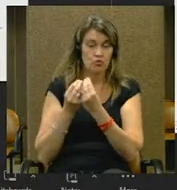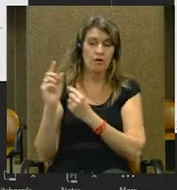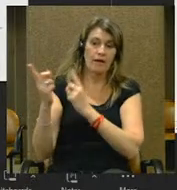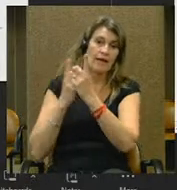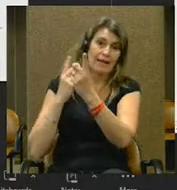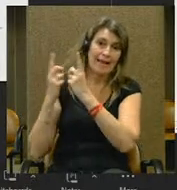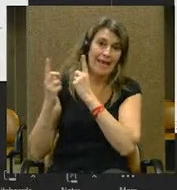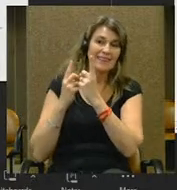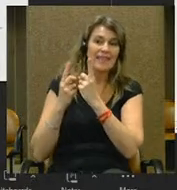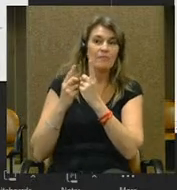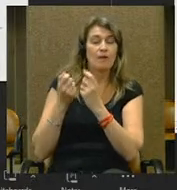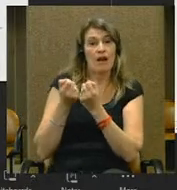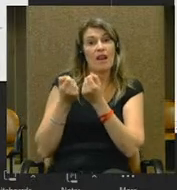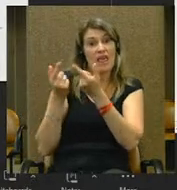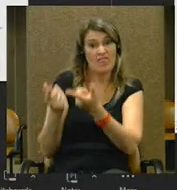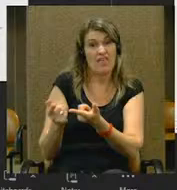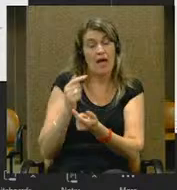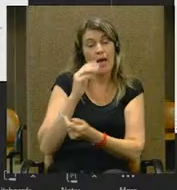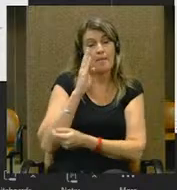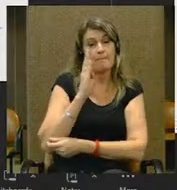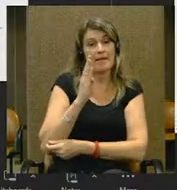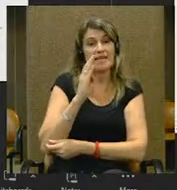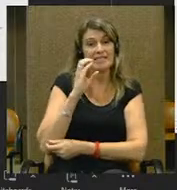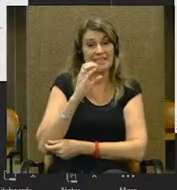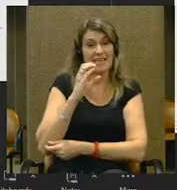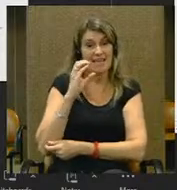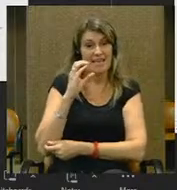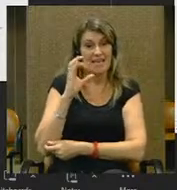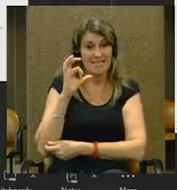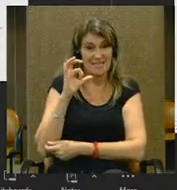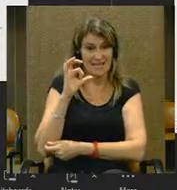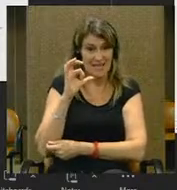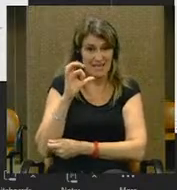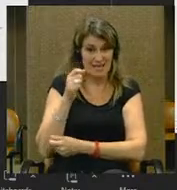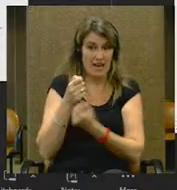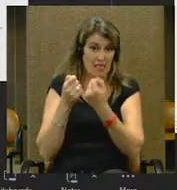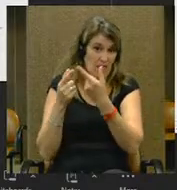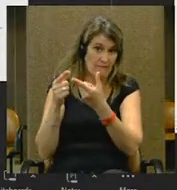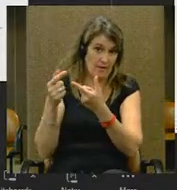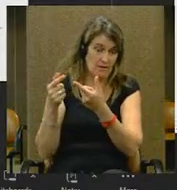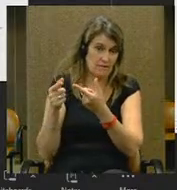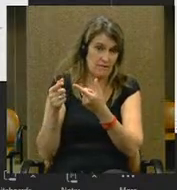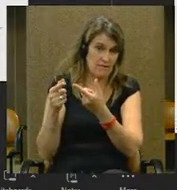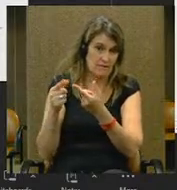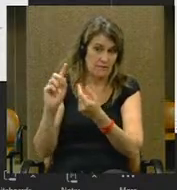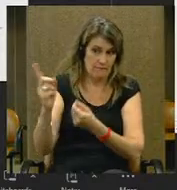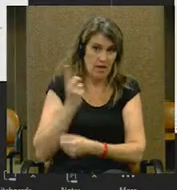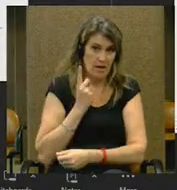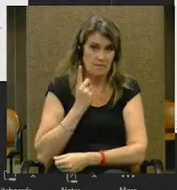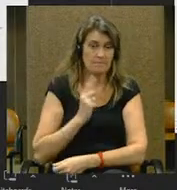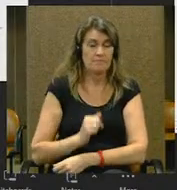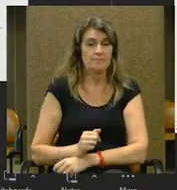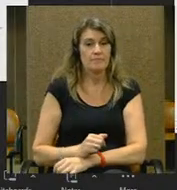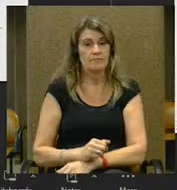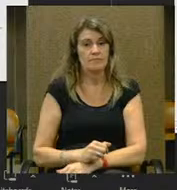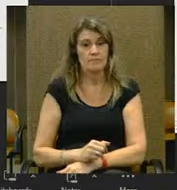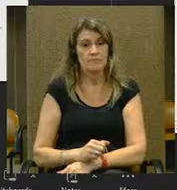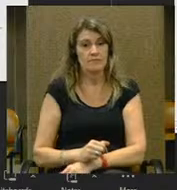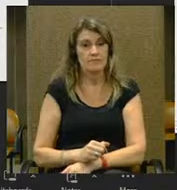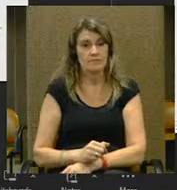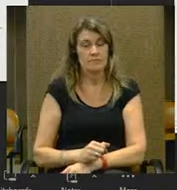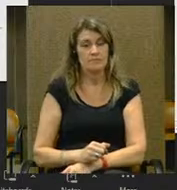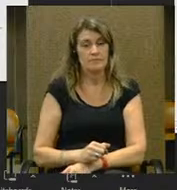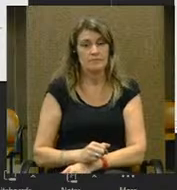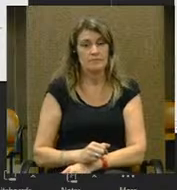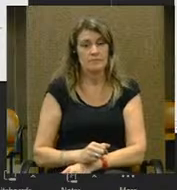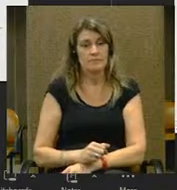And this is because of the concerns about the diversion of medications, physicians altering their practice